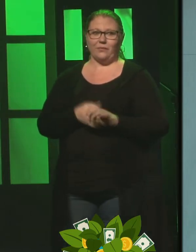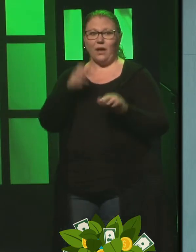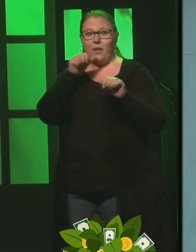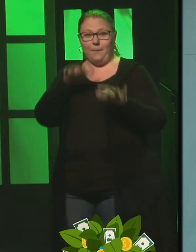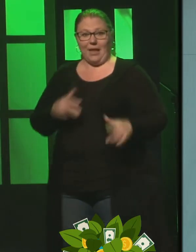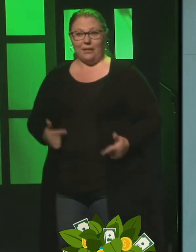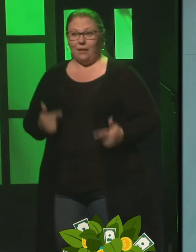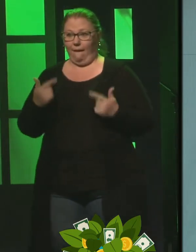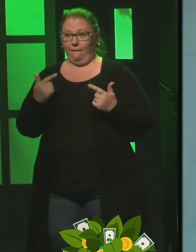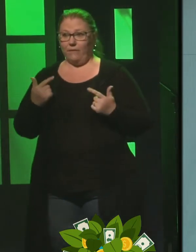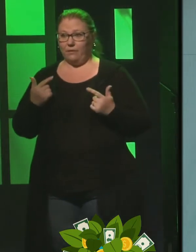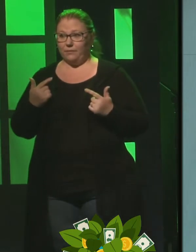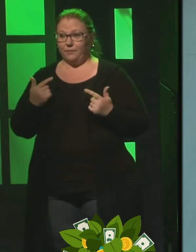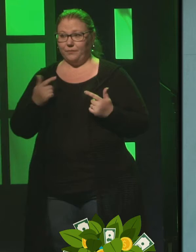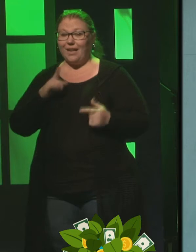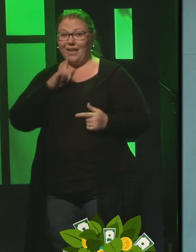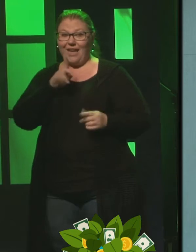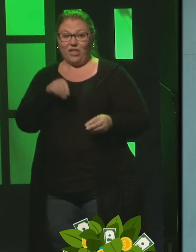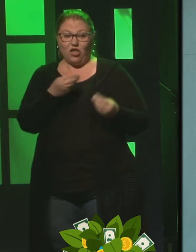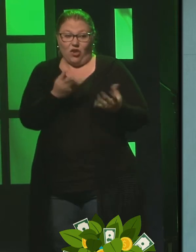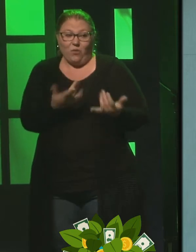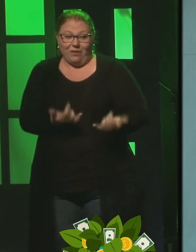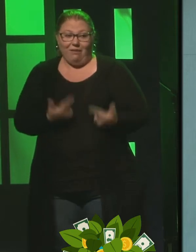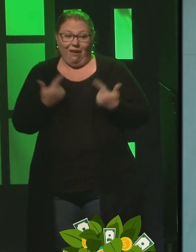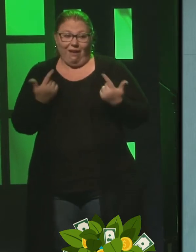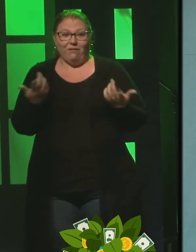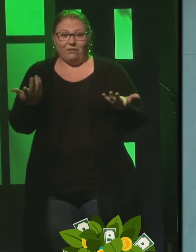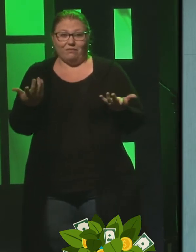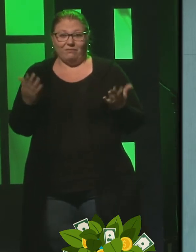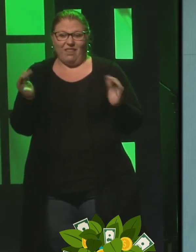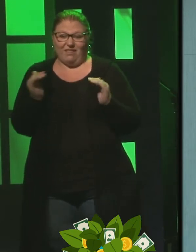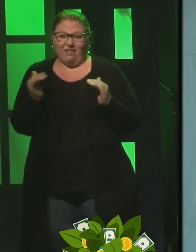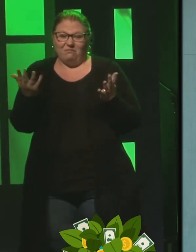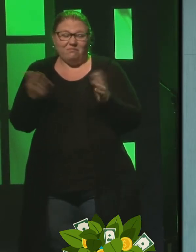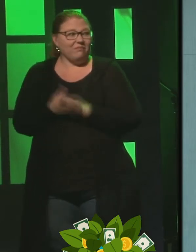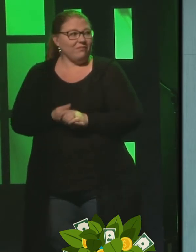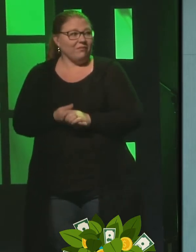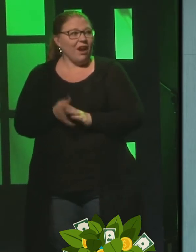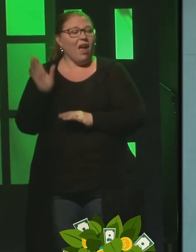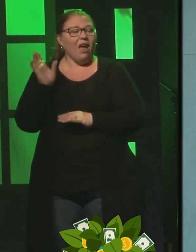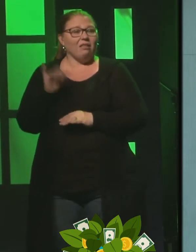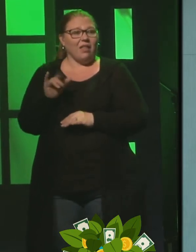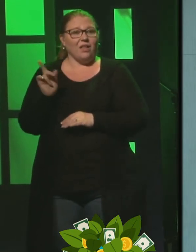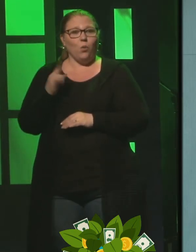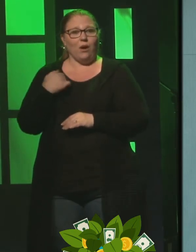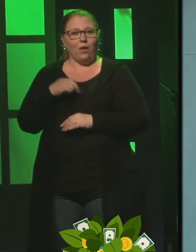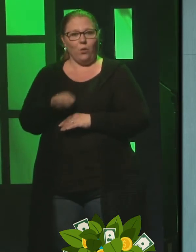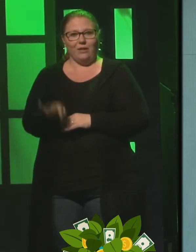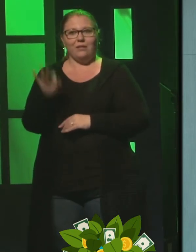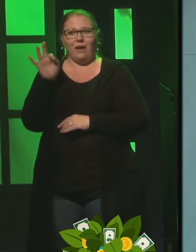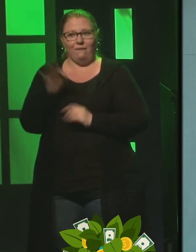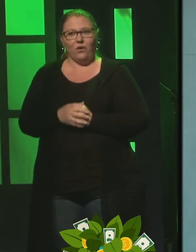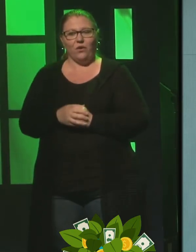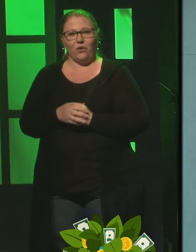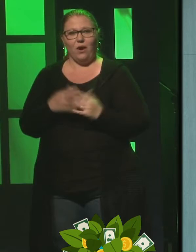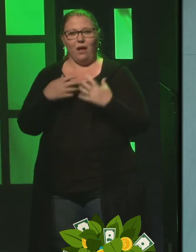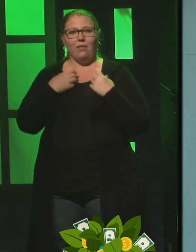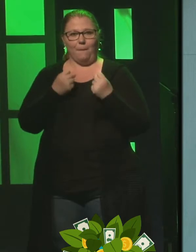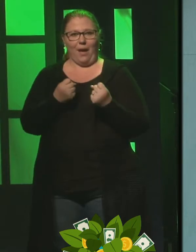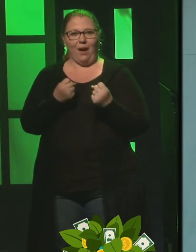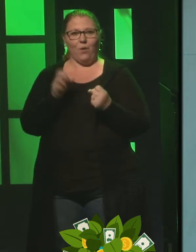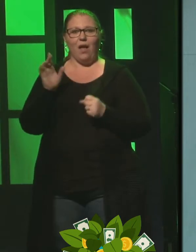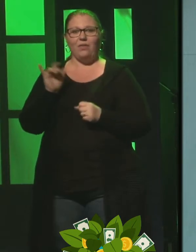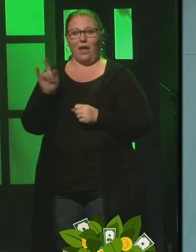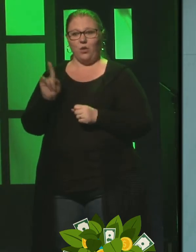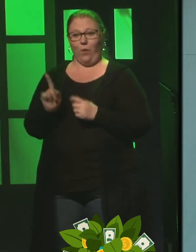blessed life is the generous life. That's where we discover the power, and